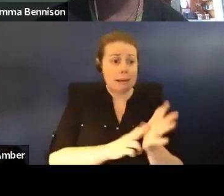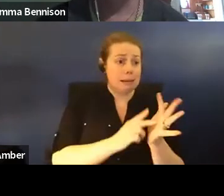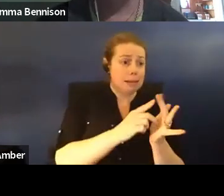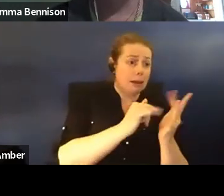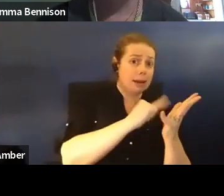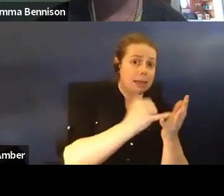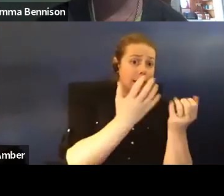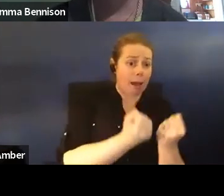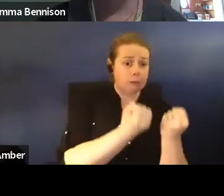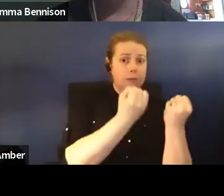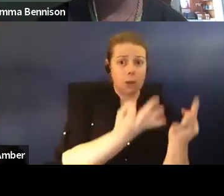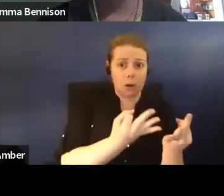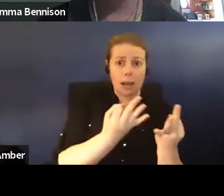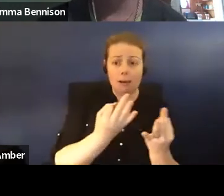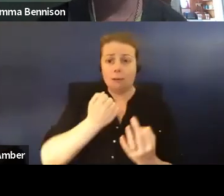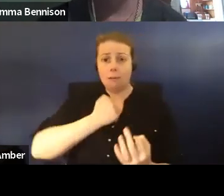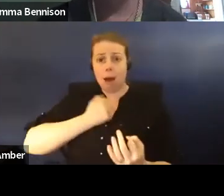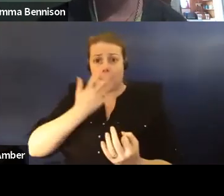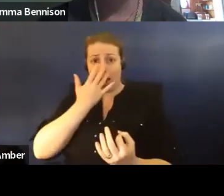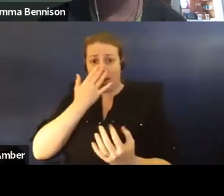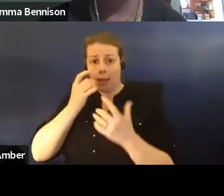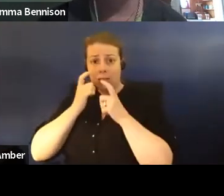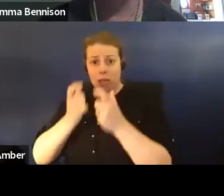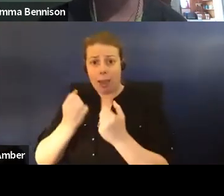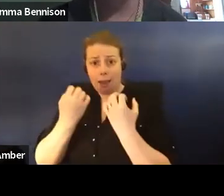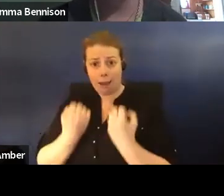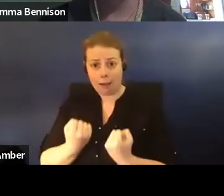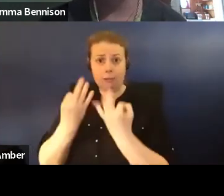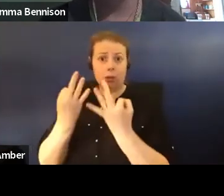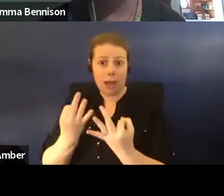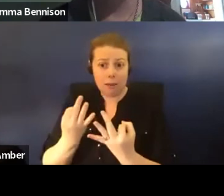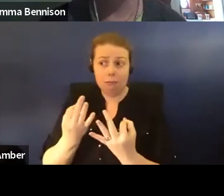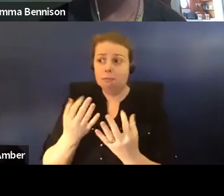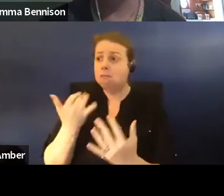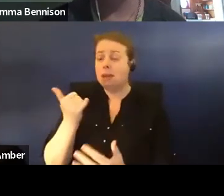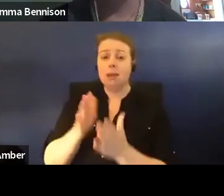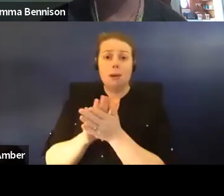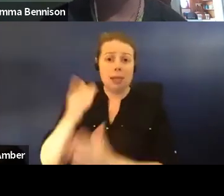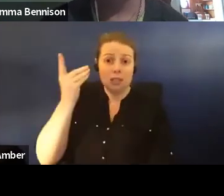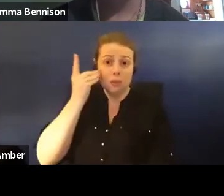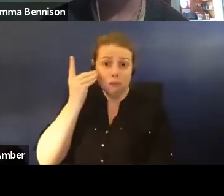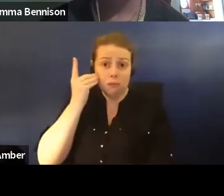you know, whether it be an iPhone that's got inbuilt accessibility or, you know, whatever else it might be.